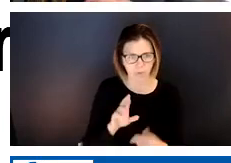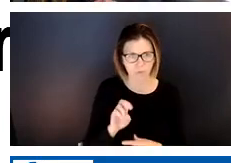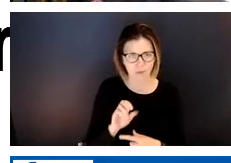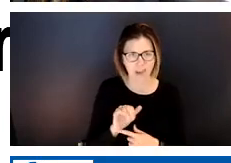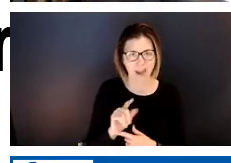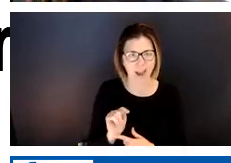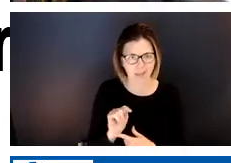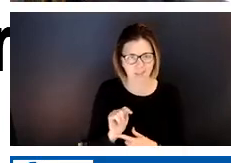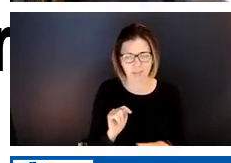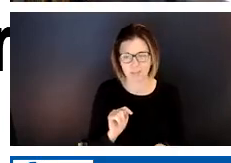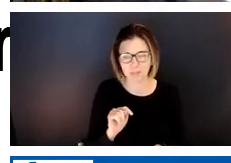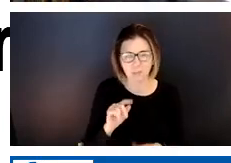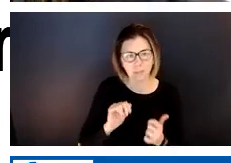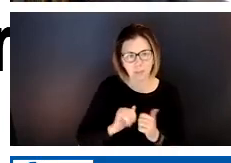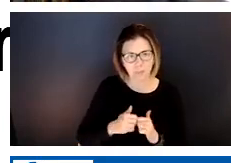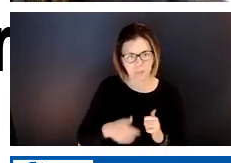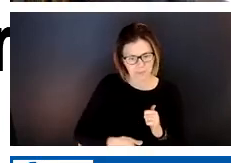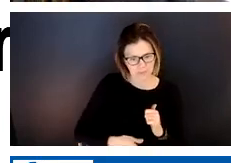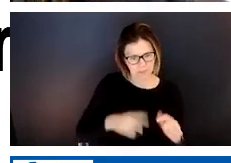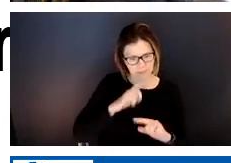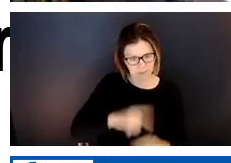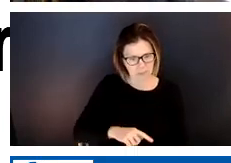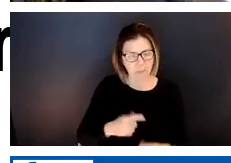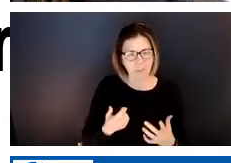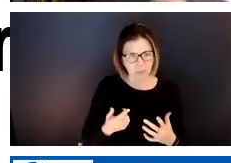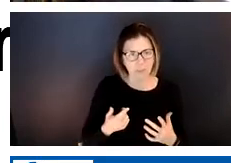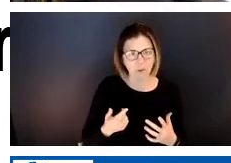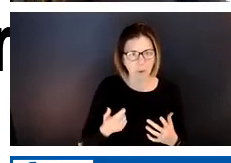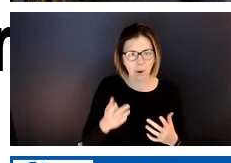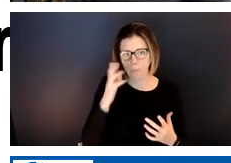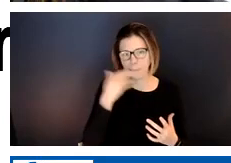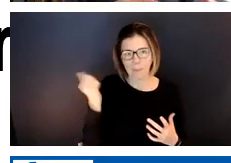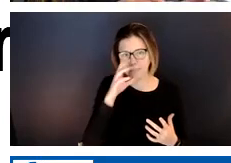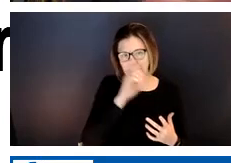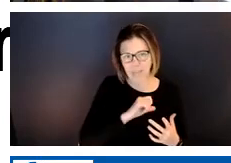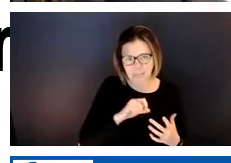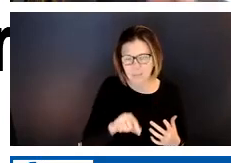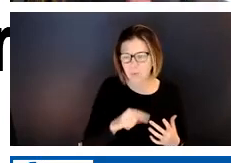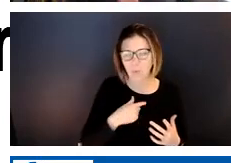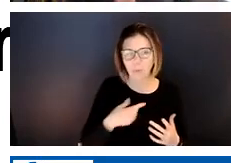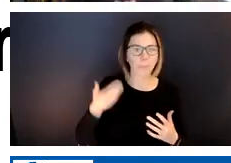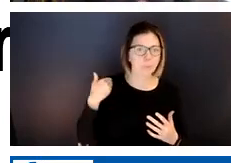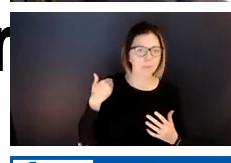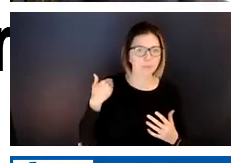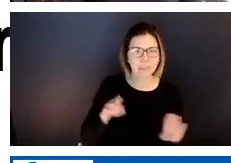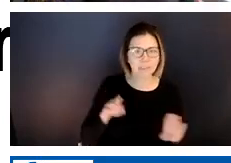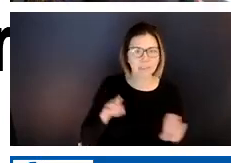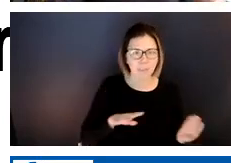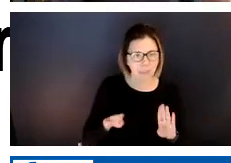operating on our intuition or our best guess or previous